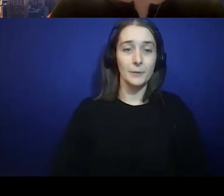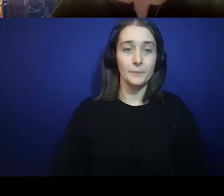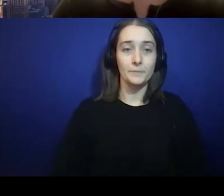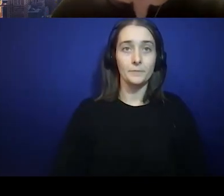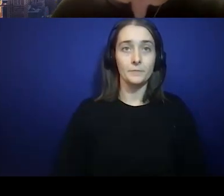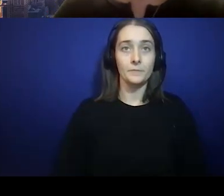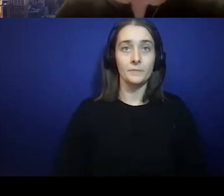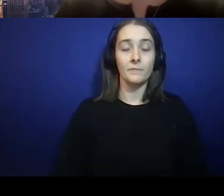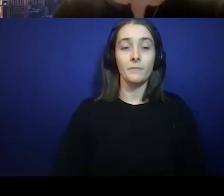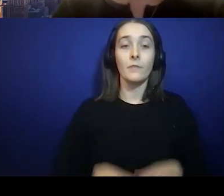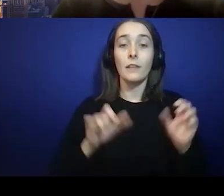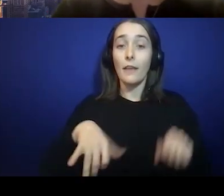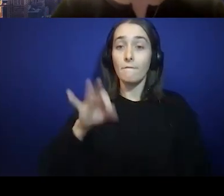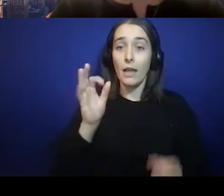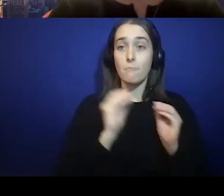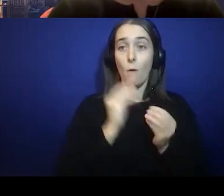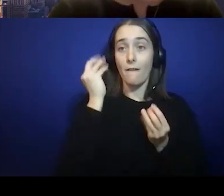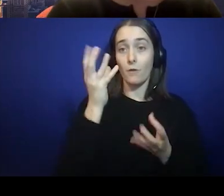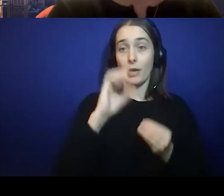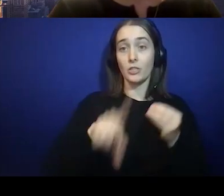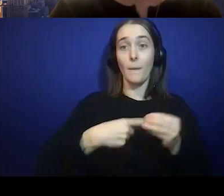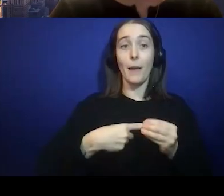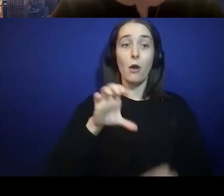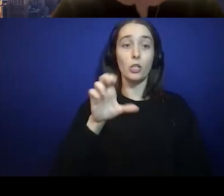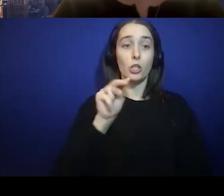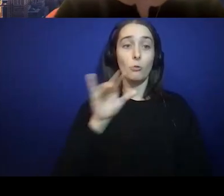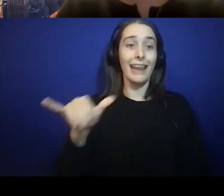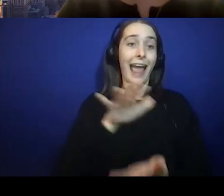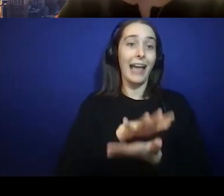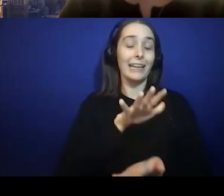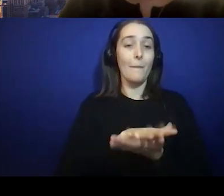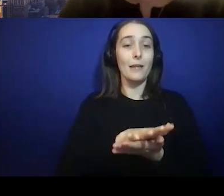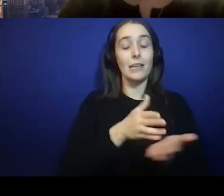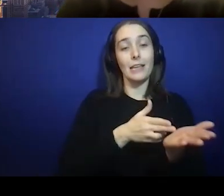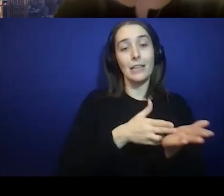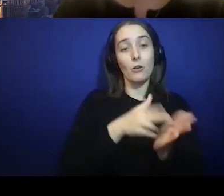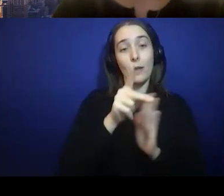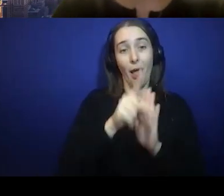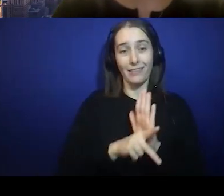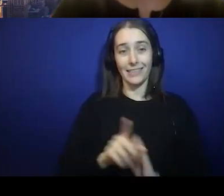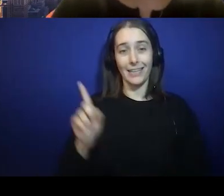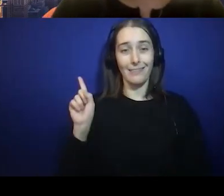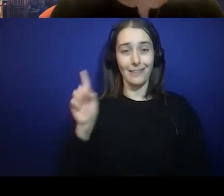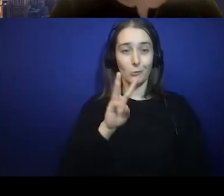You can find more information about CUNY's academic integrity policy at that website,